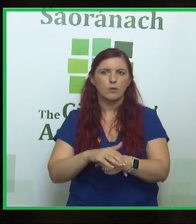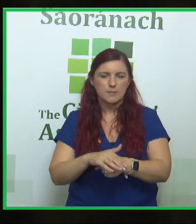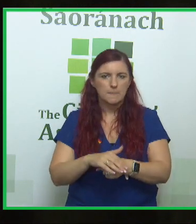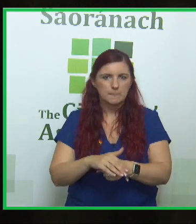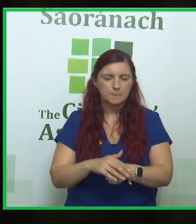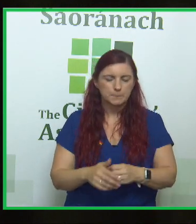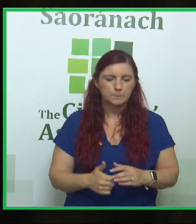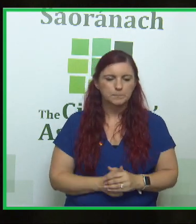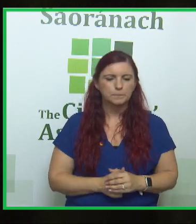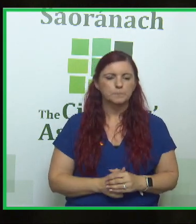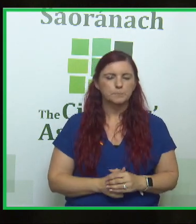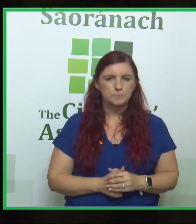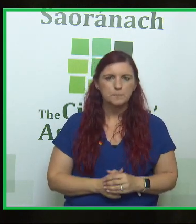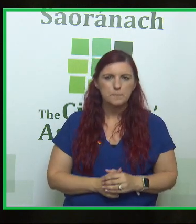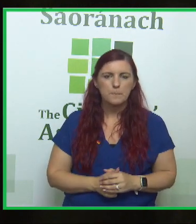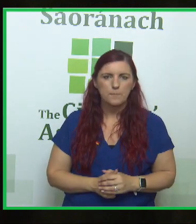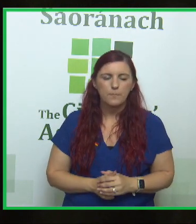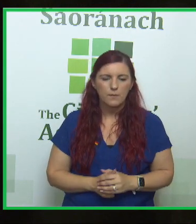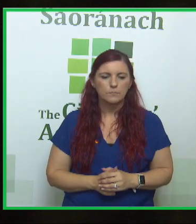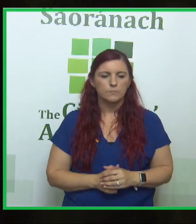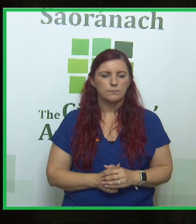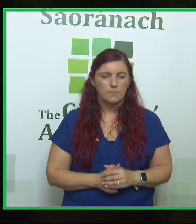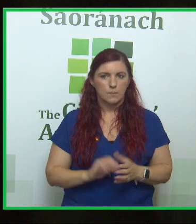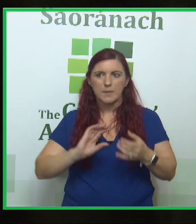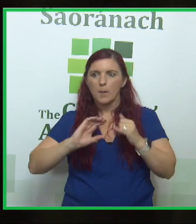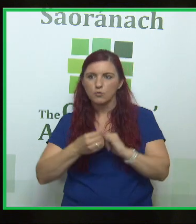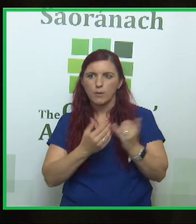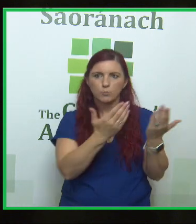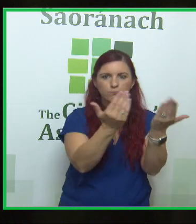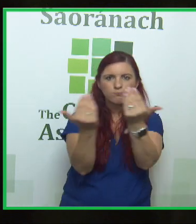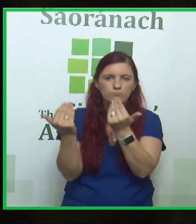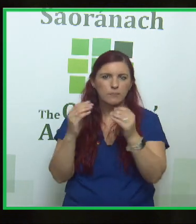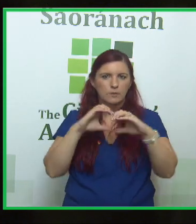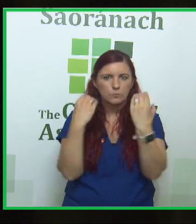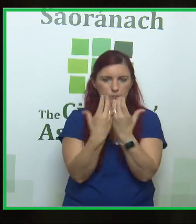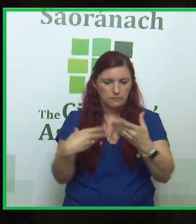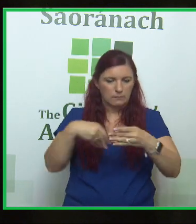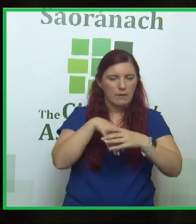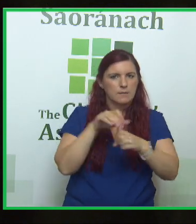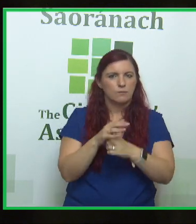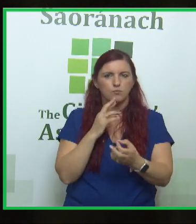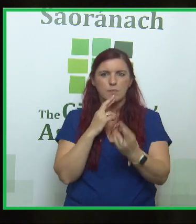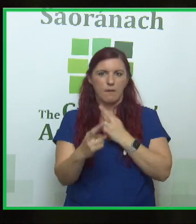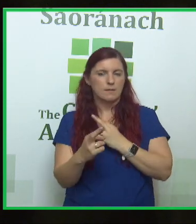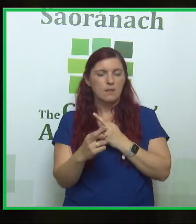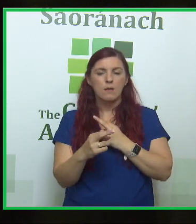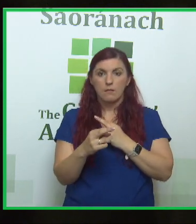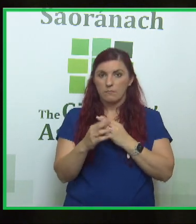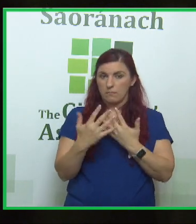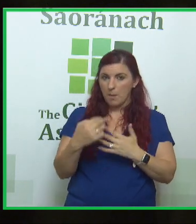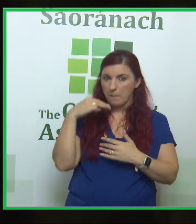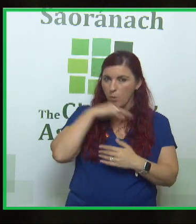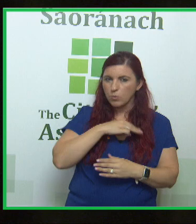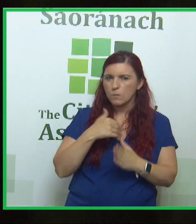in that first round of trying to really involve communities in the response. And I suppose the important thing